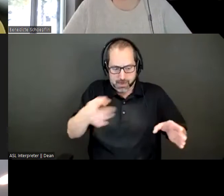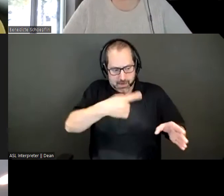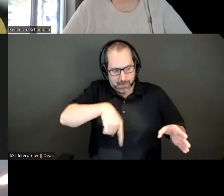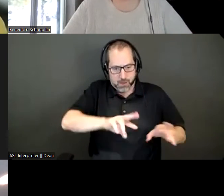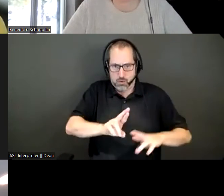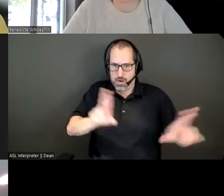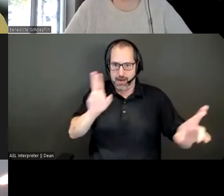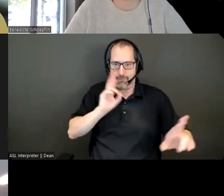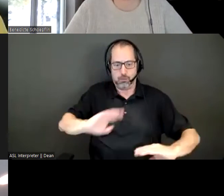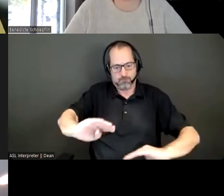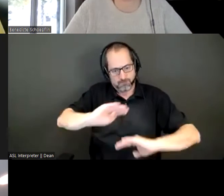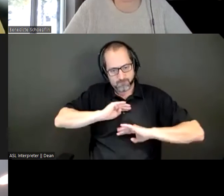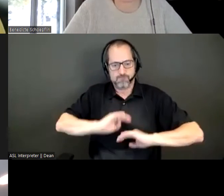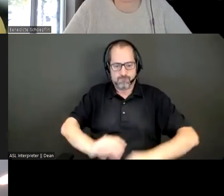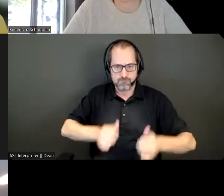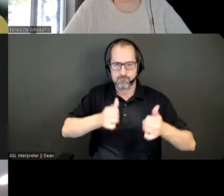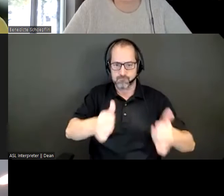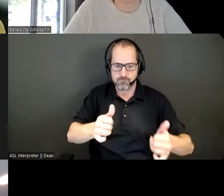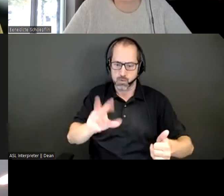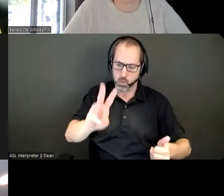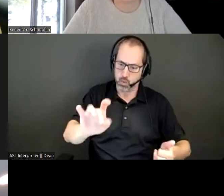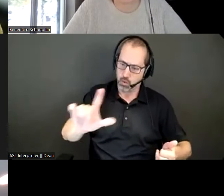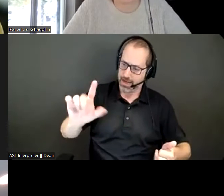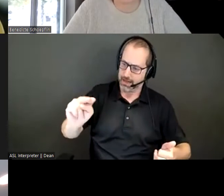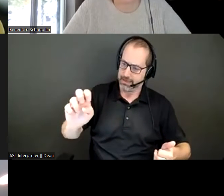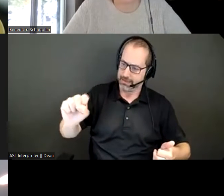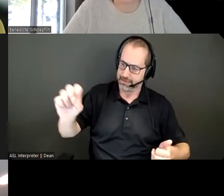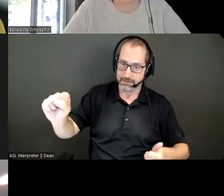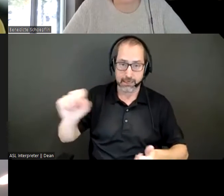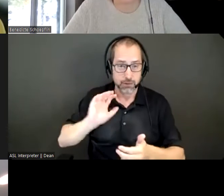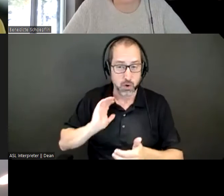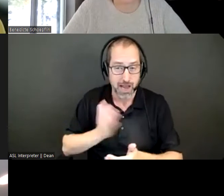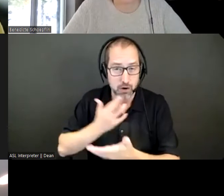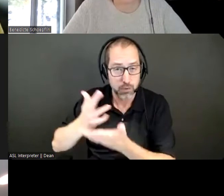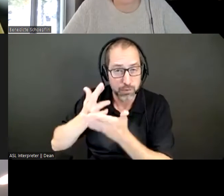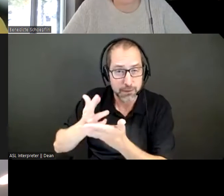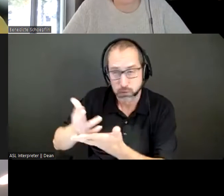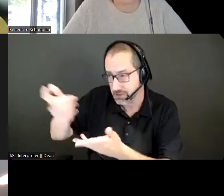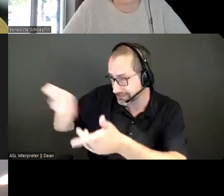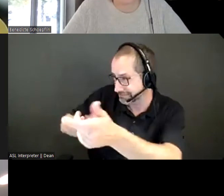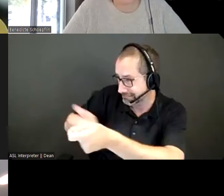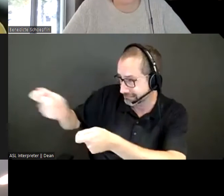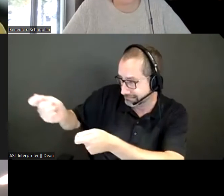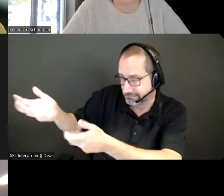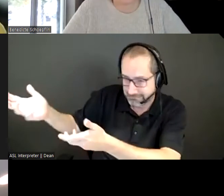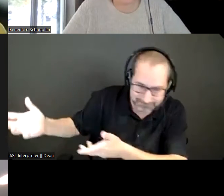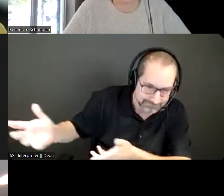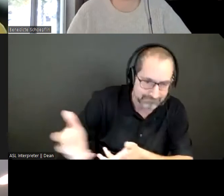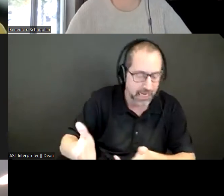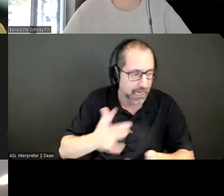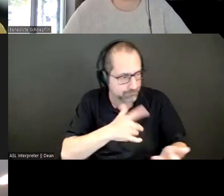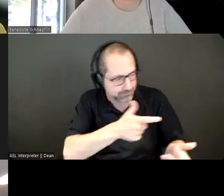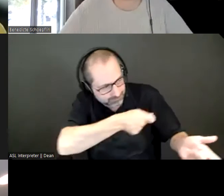put more resources into really pulling forward the people in our communities who are the